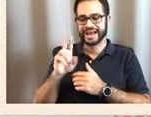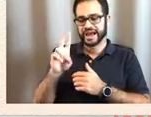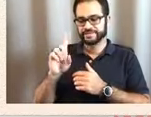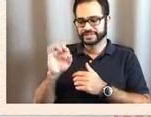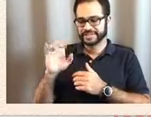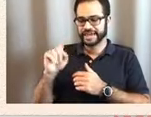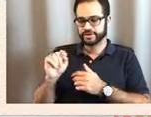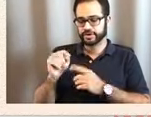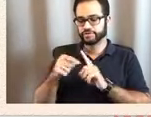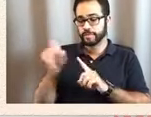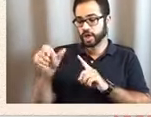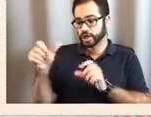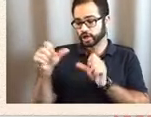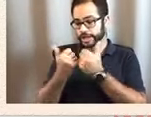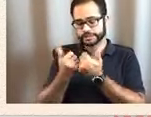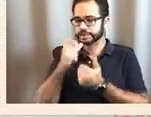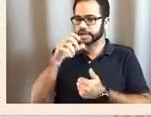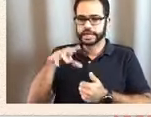not accepted.